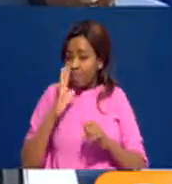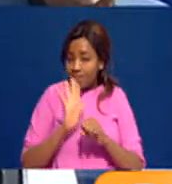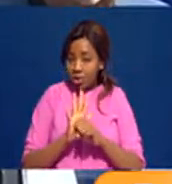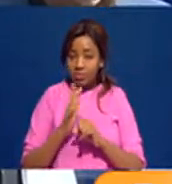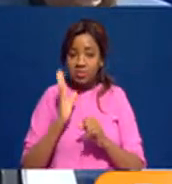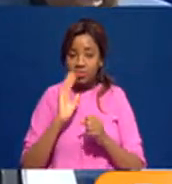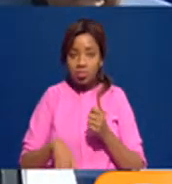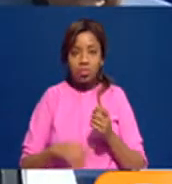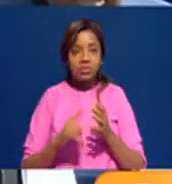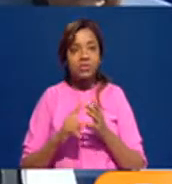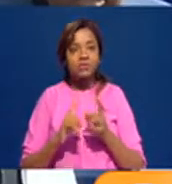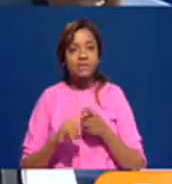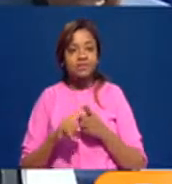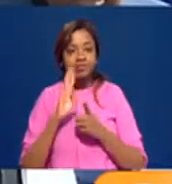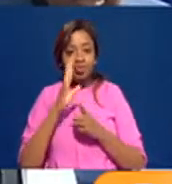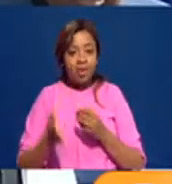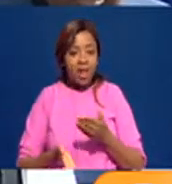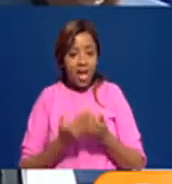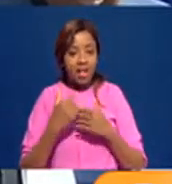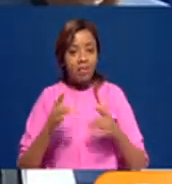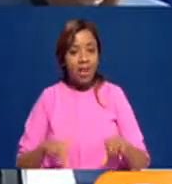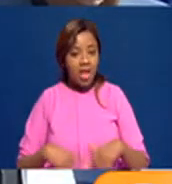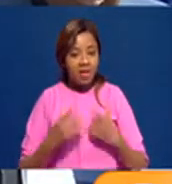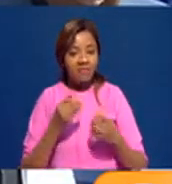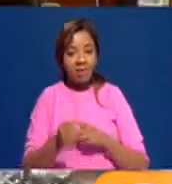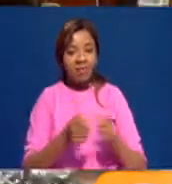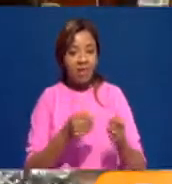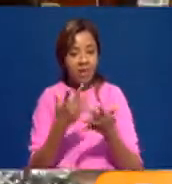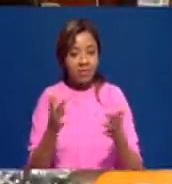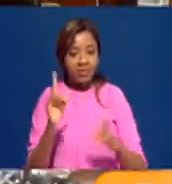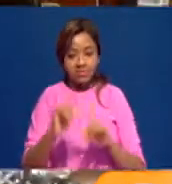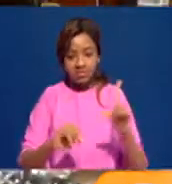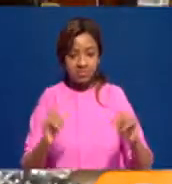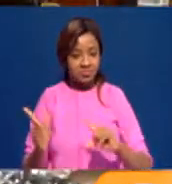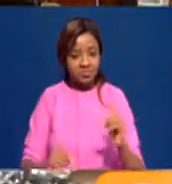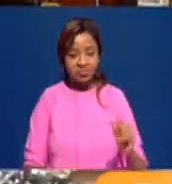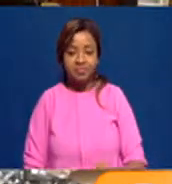kwamba watapunguza gharama ya maisha kwa njia yote ile.